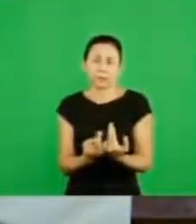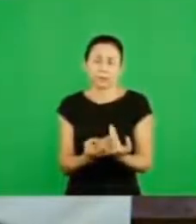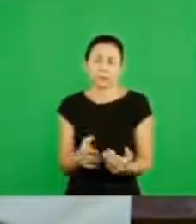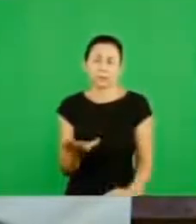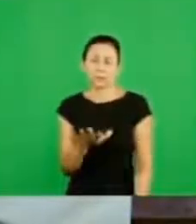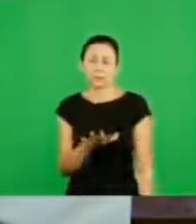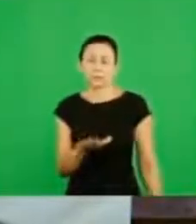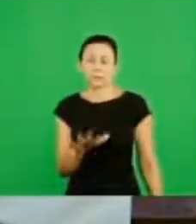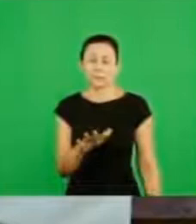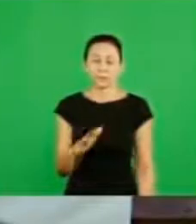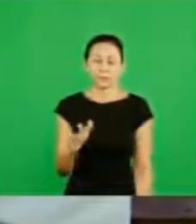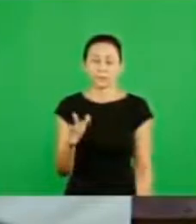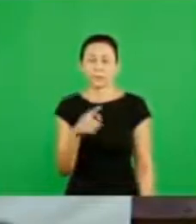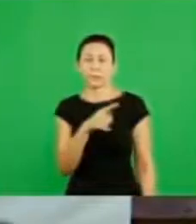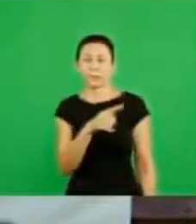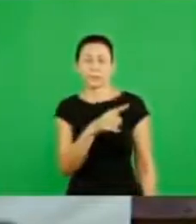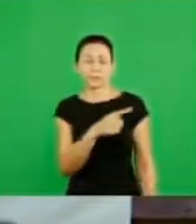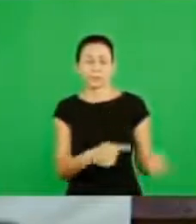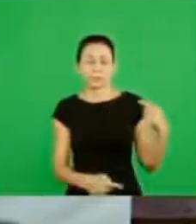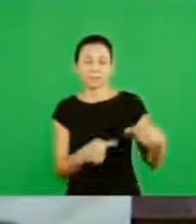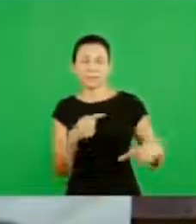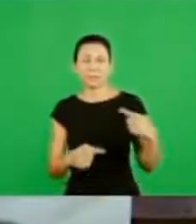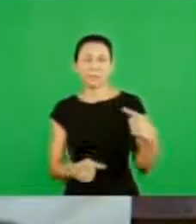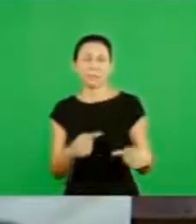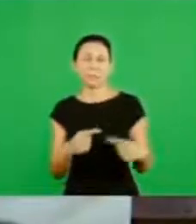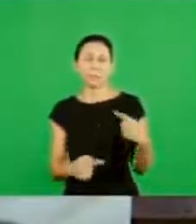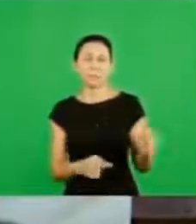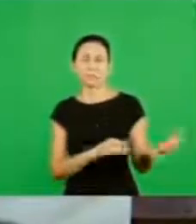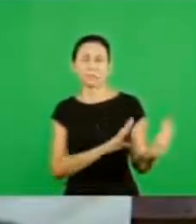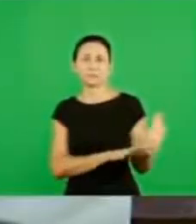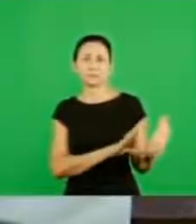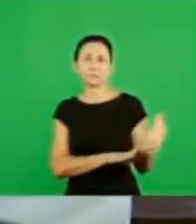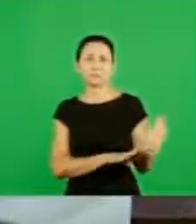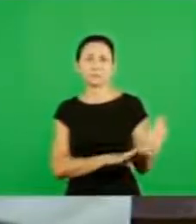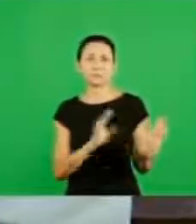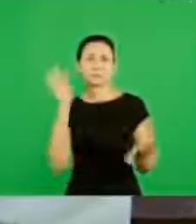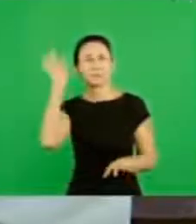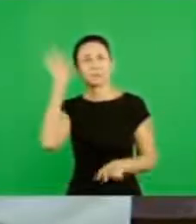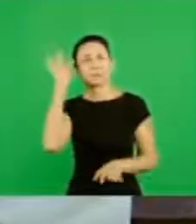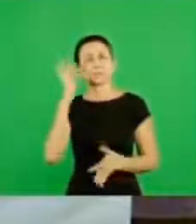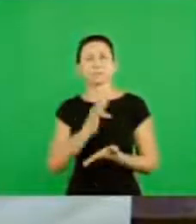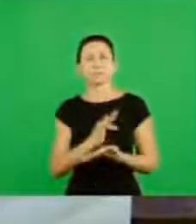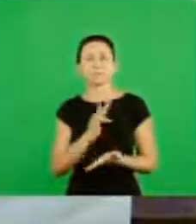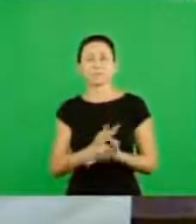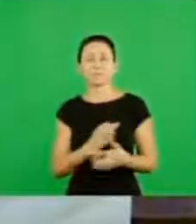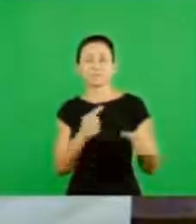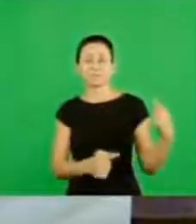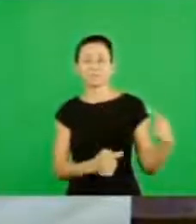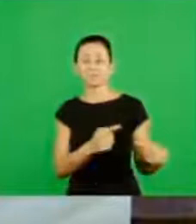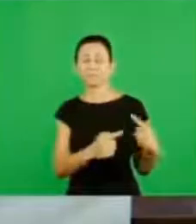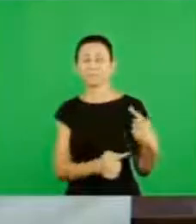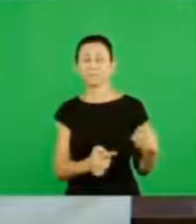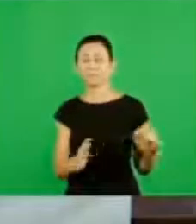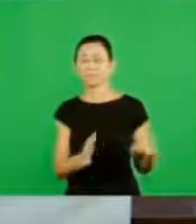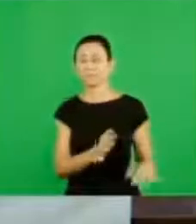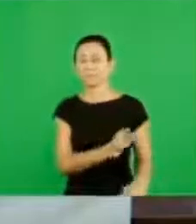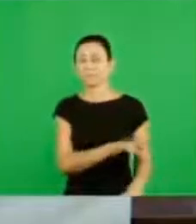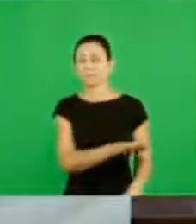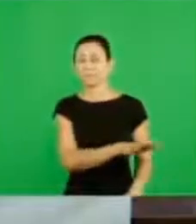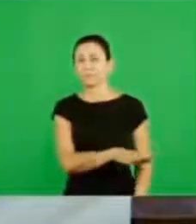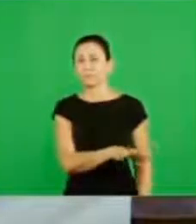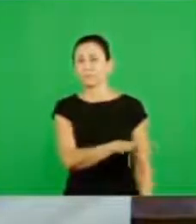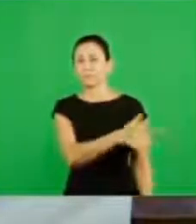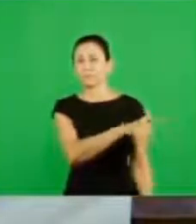evening almost, and we didn't have a place to meet anymore. Why? Because there was another